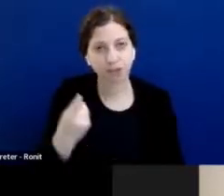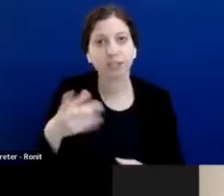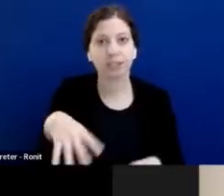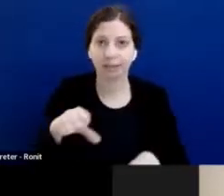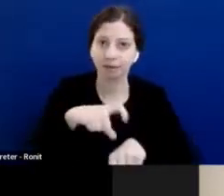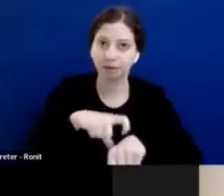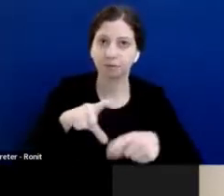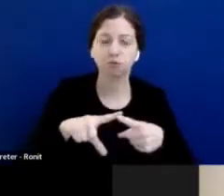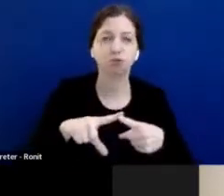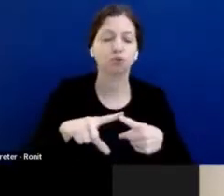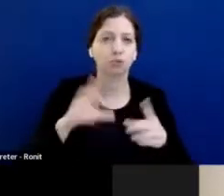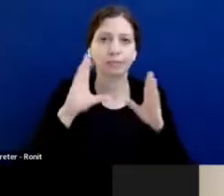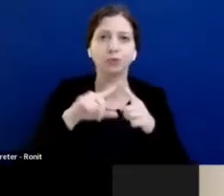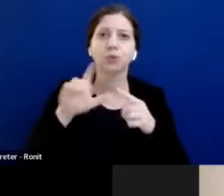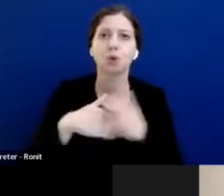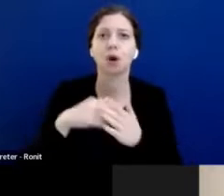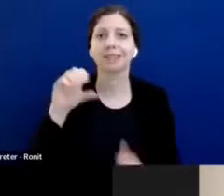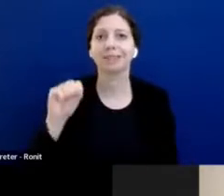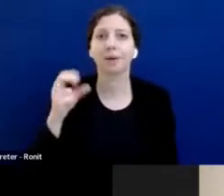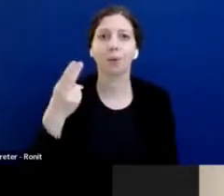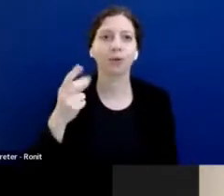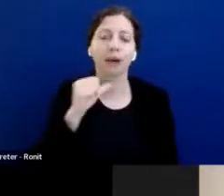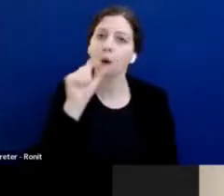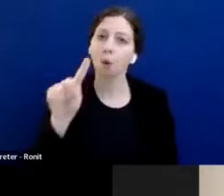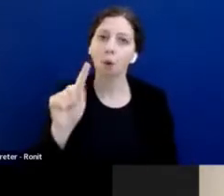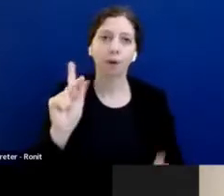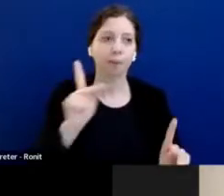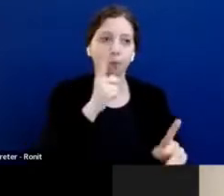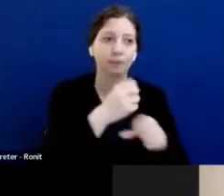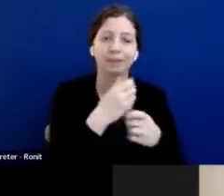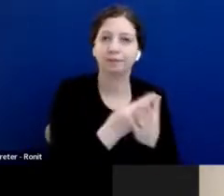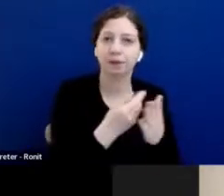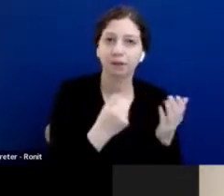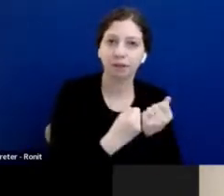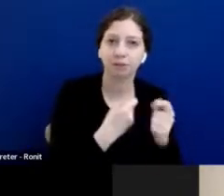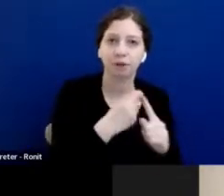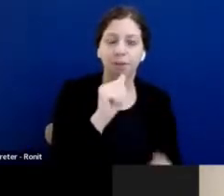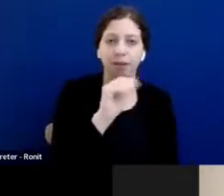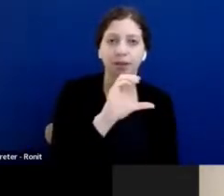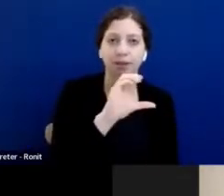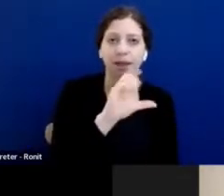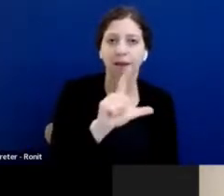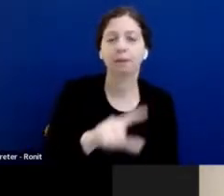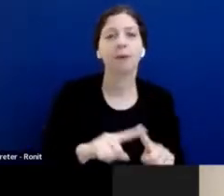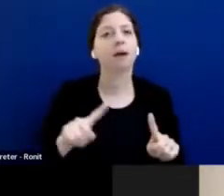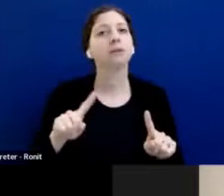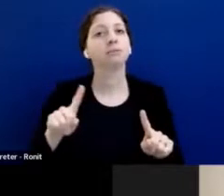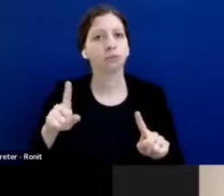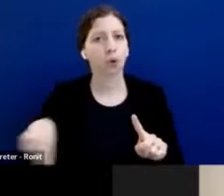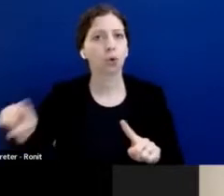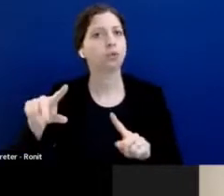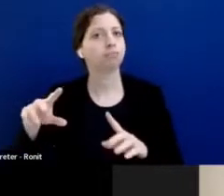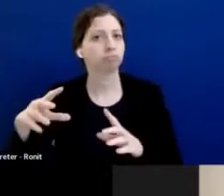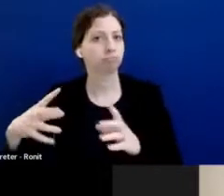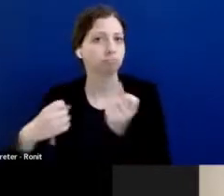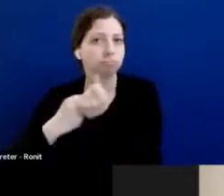listen to all stakeholders, not just ones who are receiving funding from ACL, but those who are just advocating